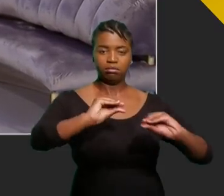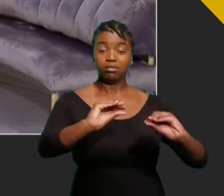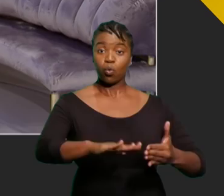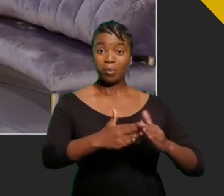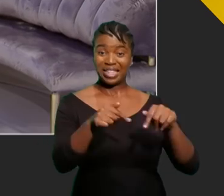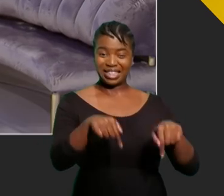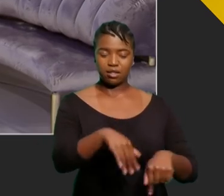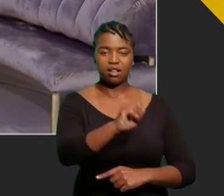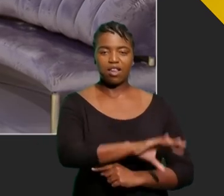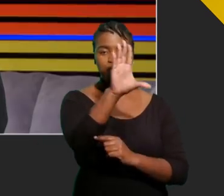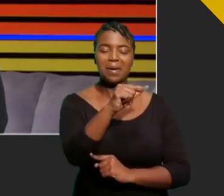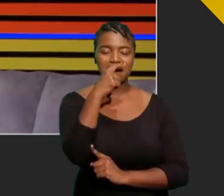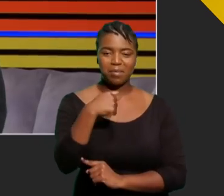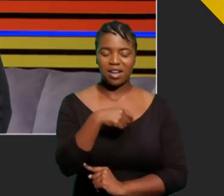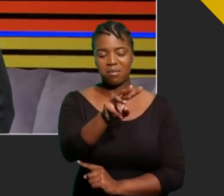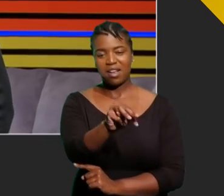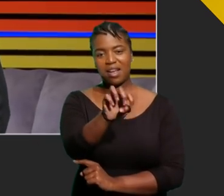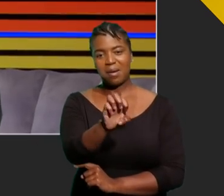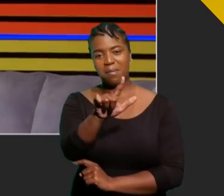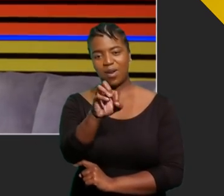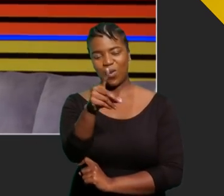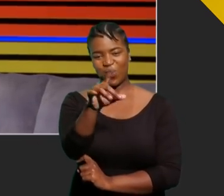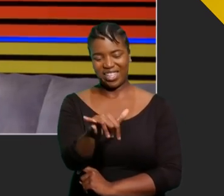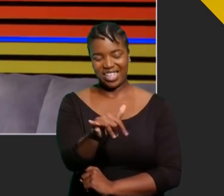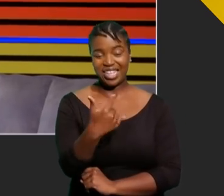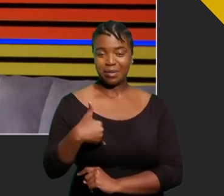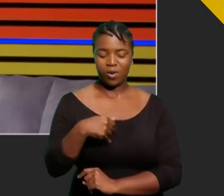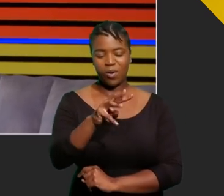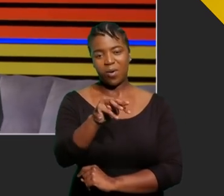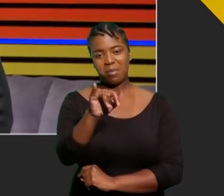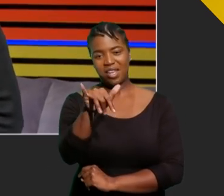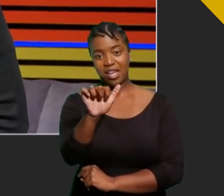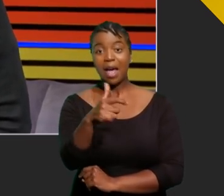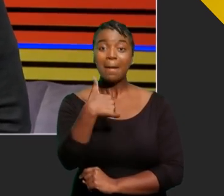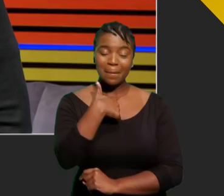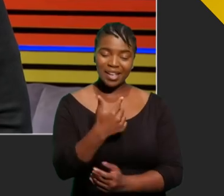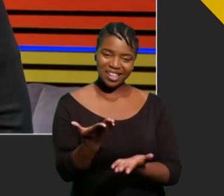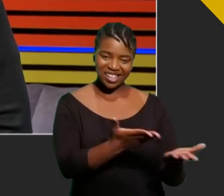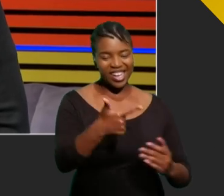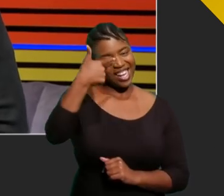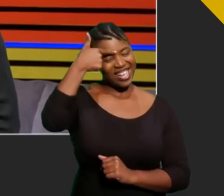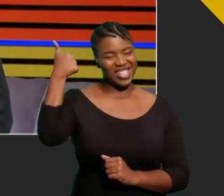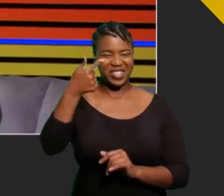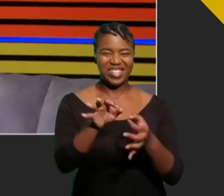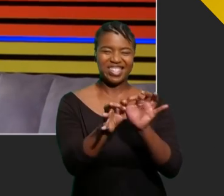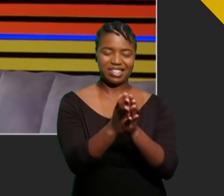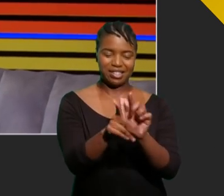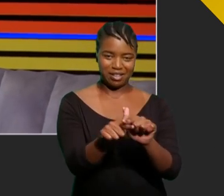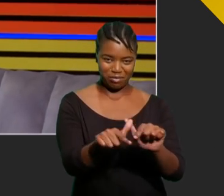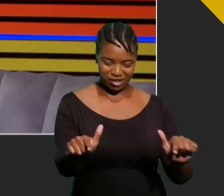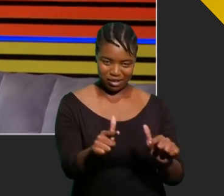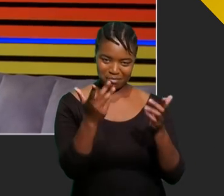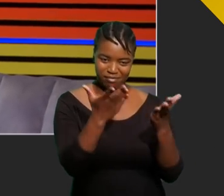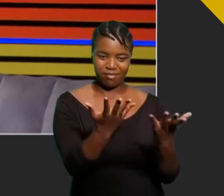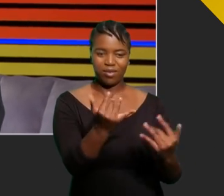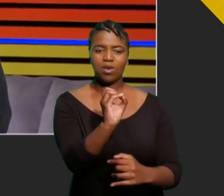la South Africa. Igama ke umele dwa kamiya ucwalile sibe uzizi lona ngihambi ngedwa ngihamba no sis Gibasha of course uandiswa who is our sign language